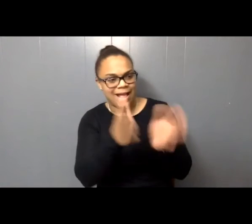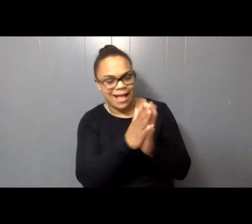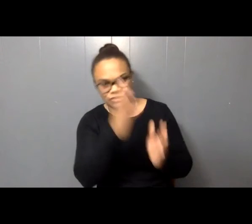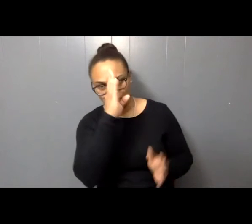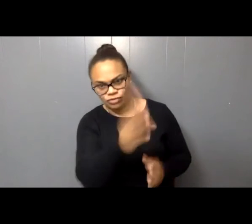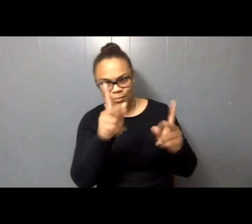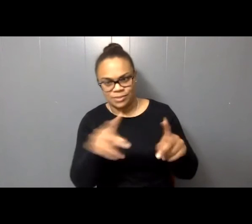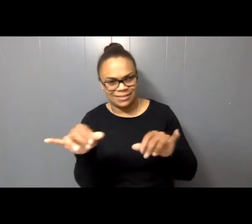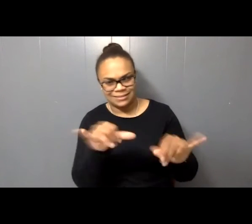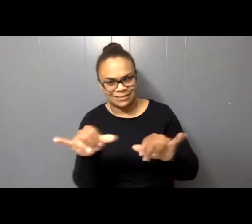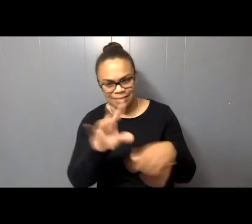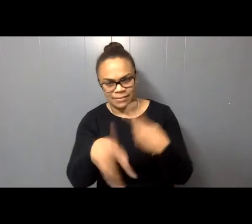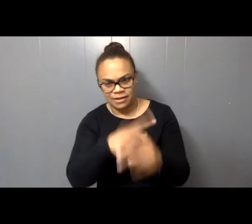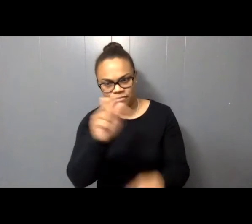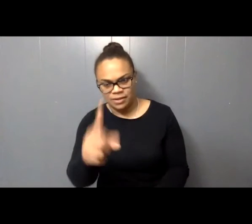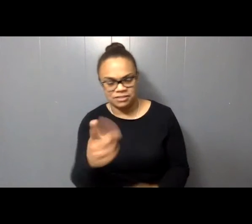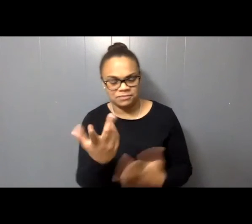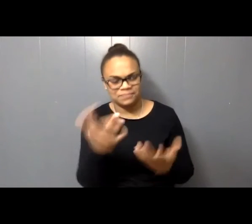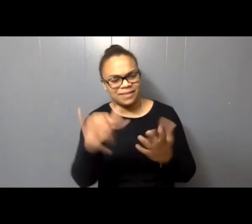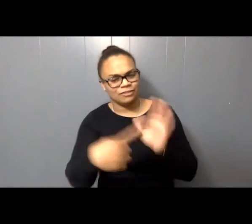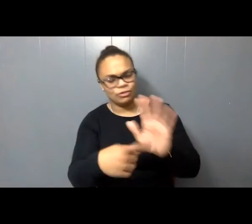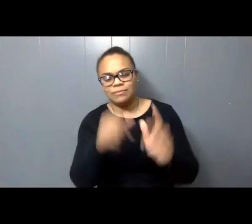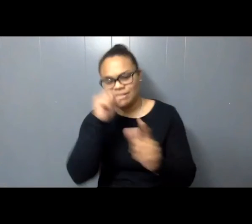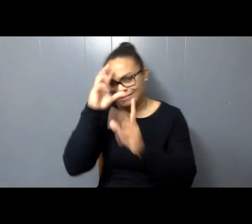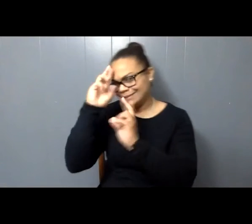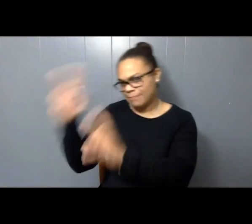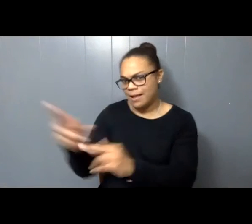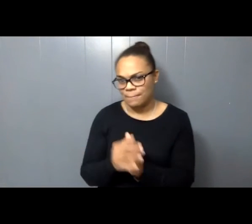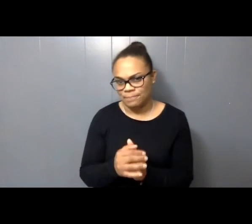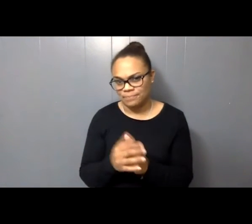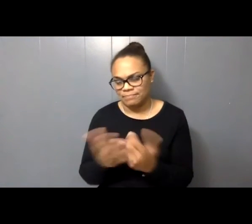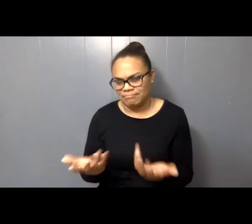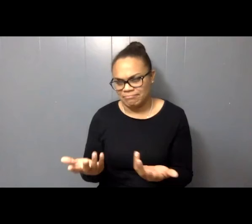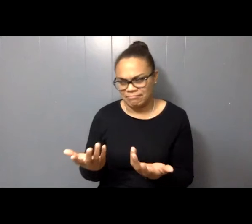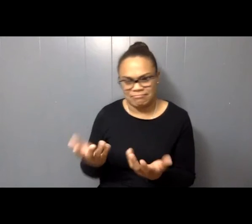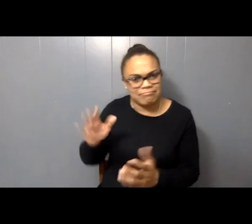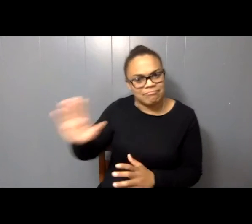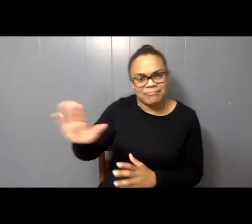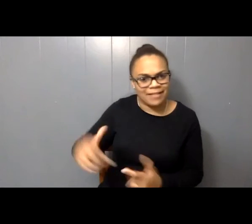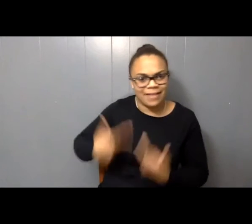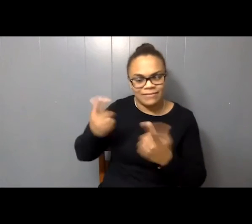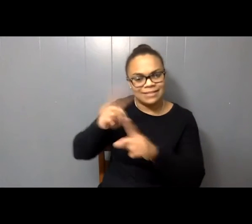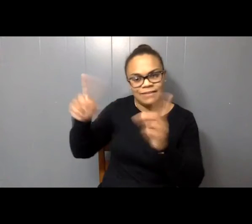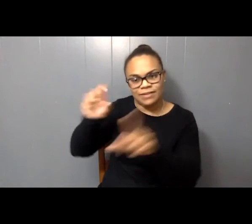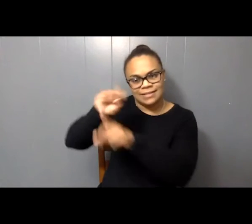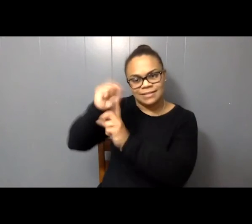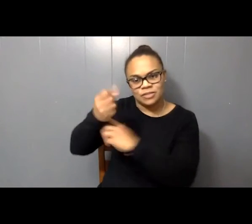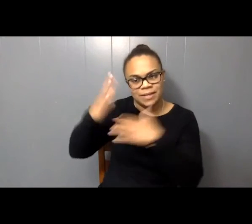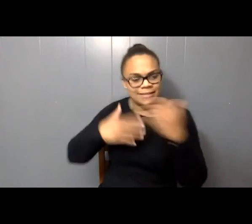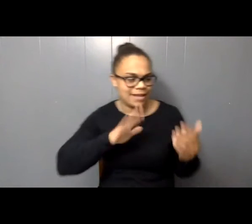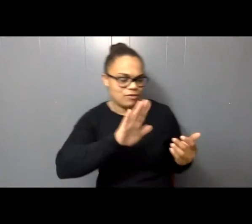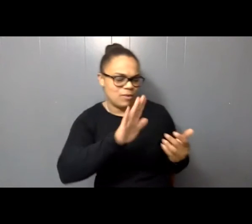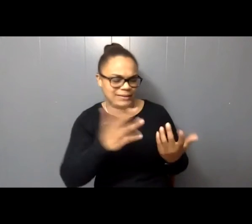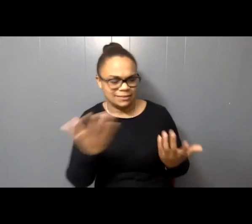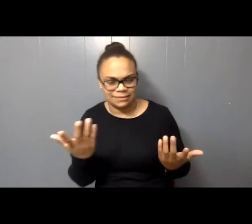respect. Just because someone is in a different situation than you. And yeah, and so that goes to